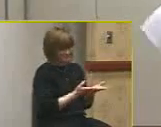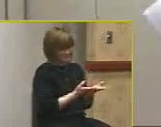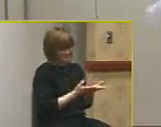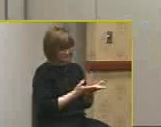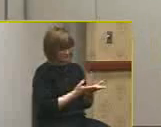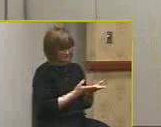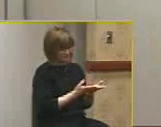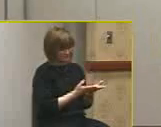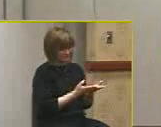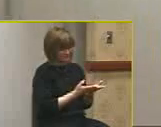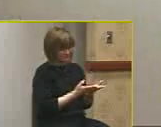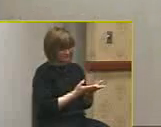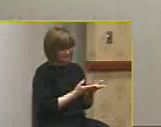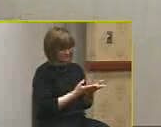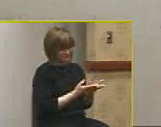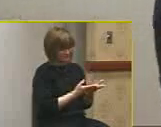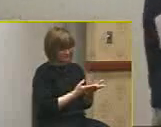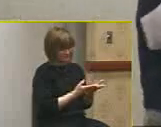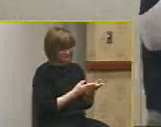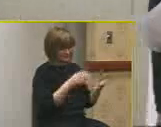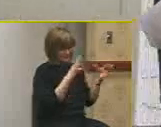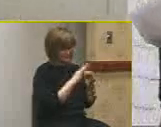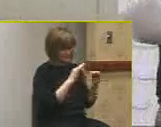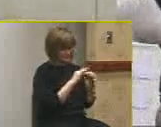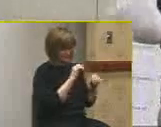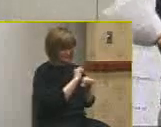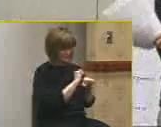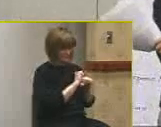Was the social story work for that one?